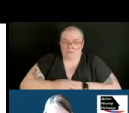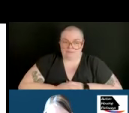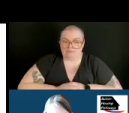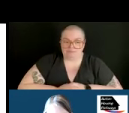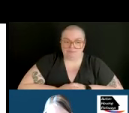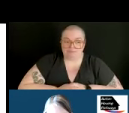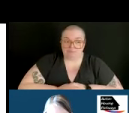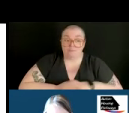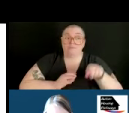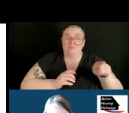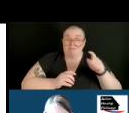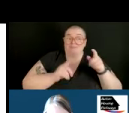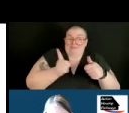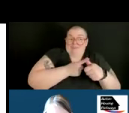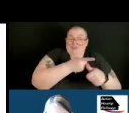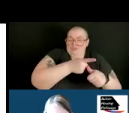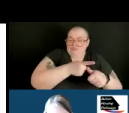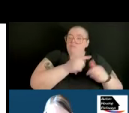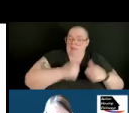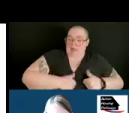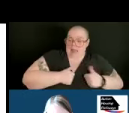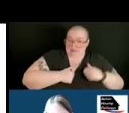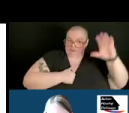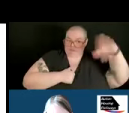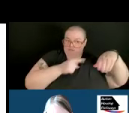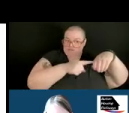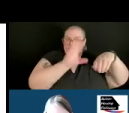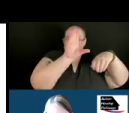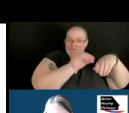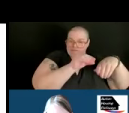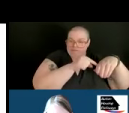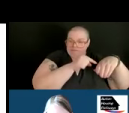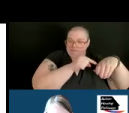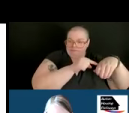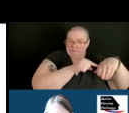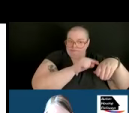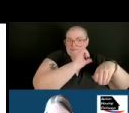State-based housing has the subsidy attached to an address.